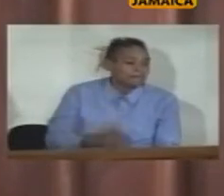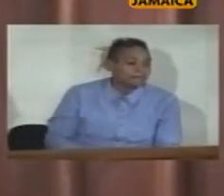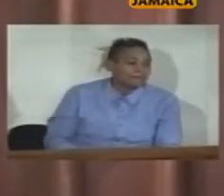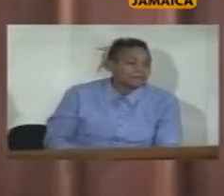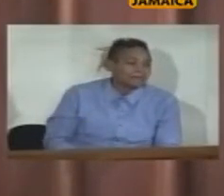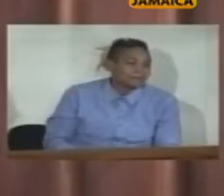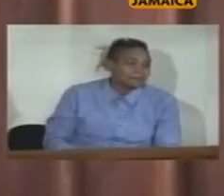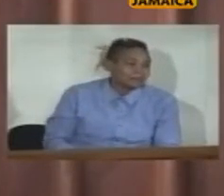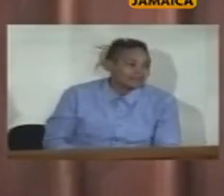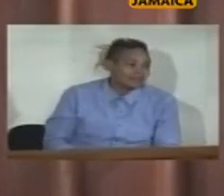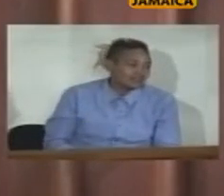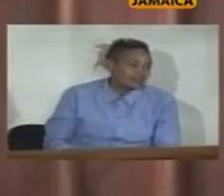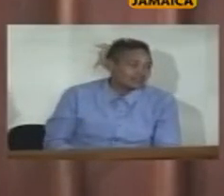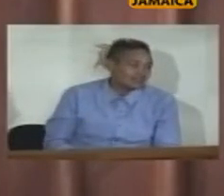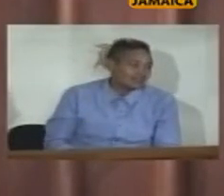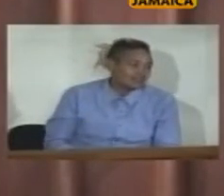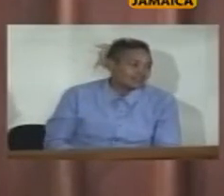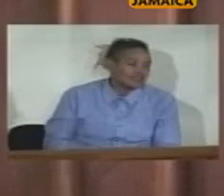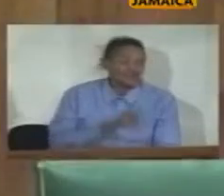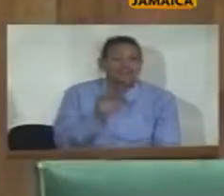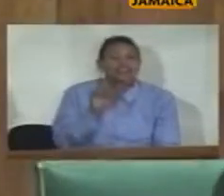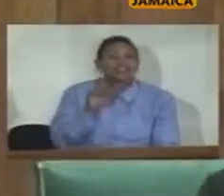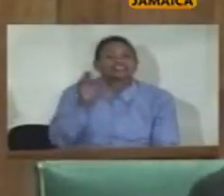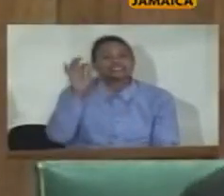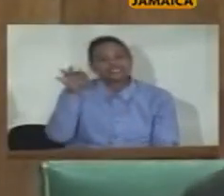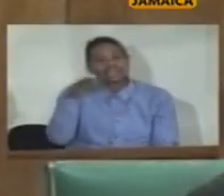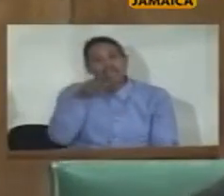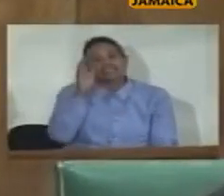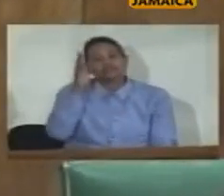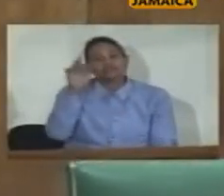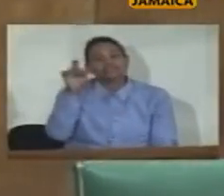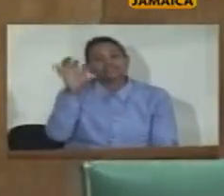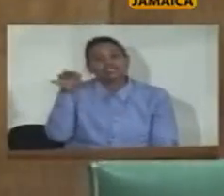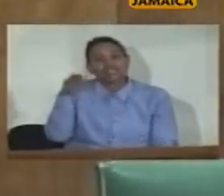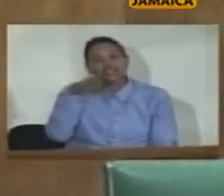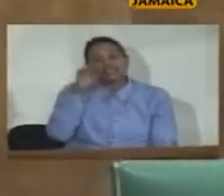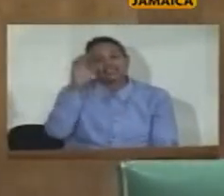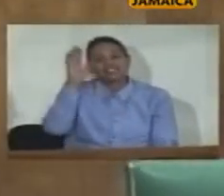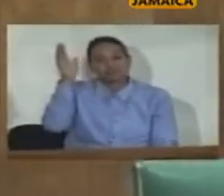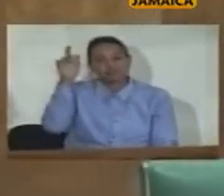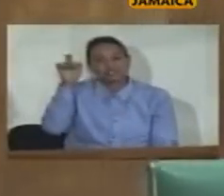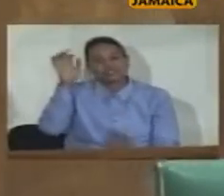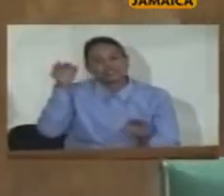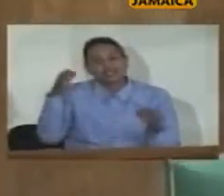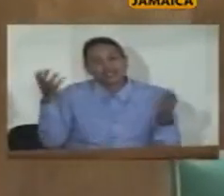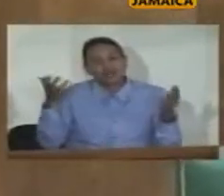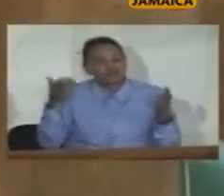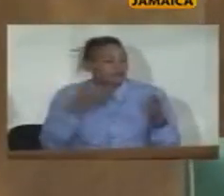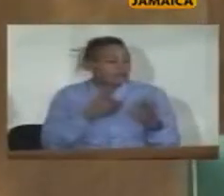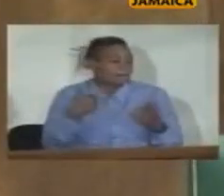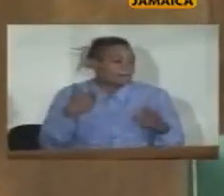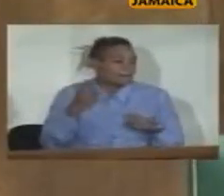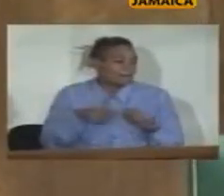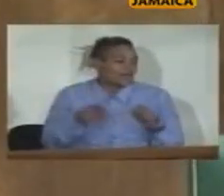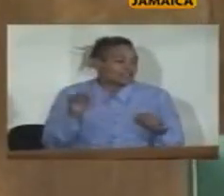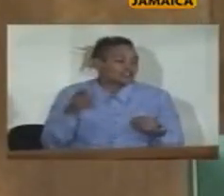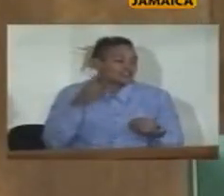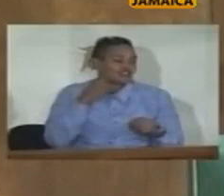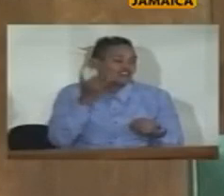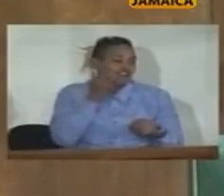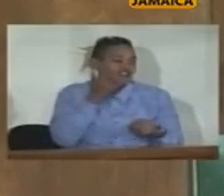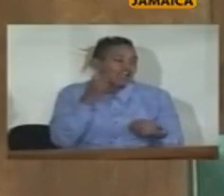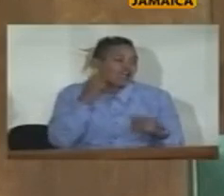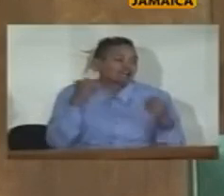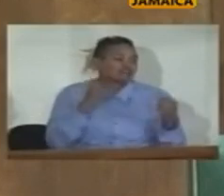needs, you need to rule on it, Mr. Speaker. You need to rule on it. And the member just can't be just wrong and strong.